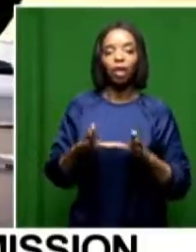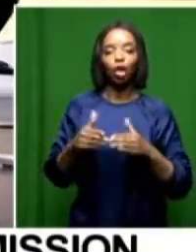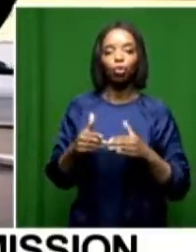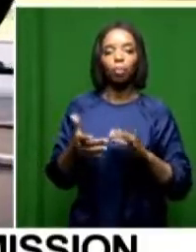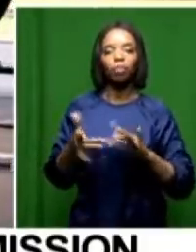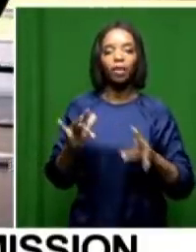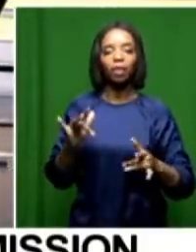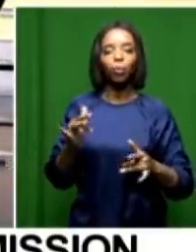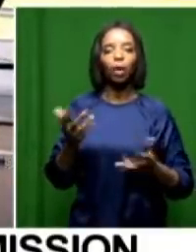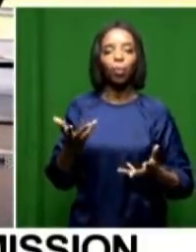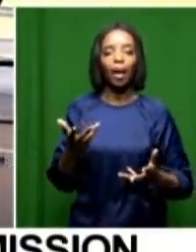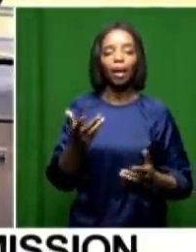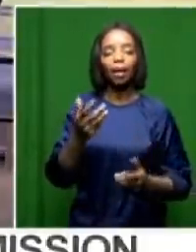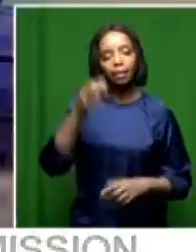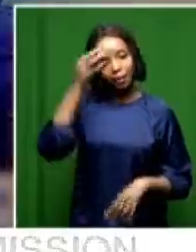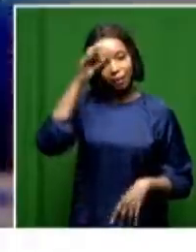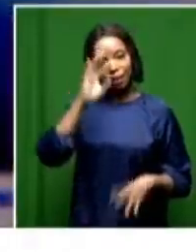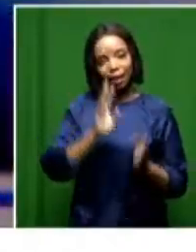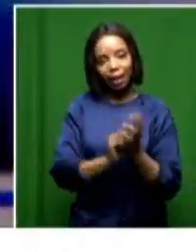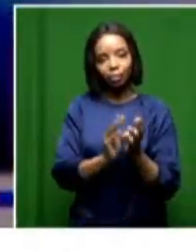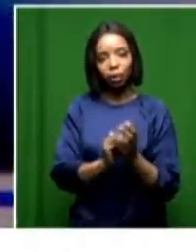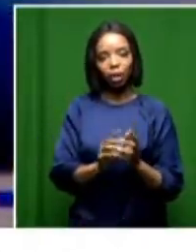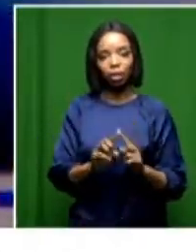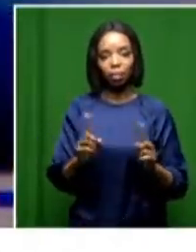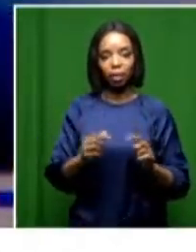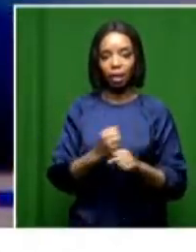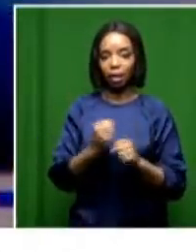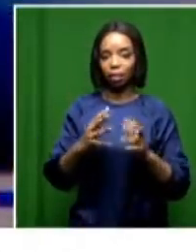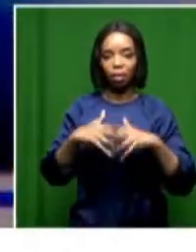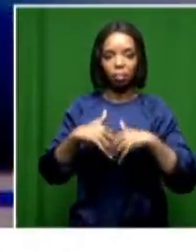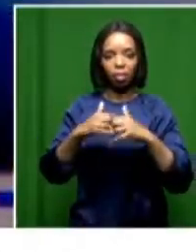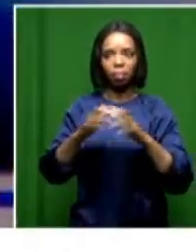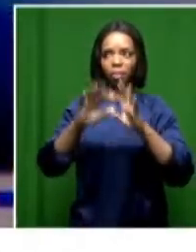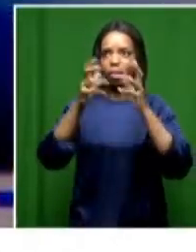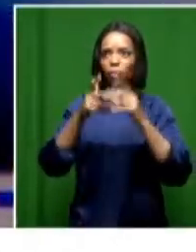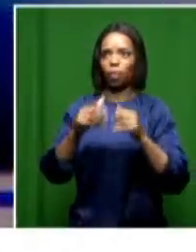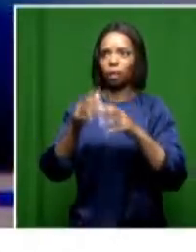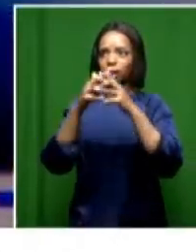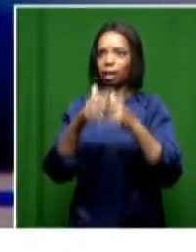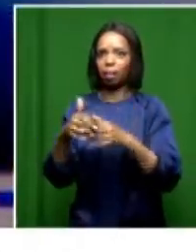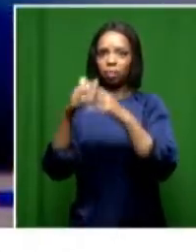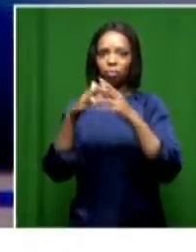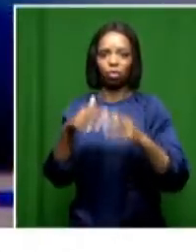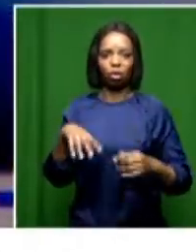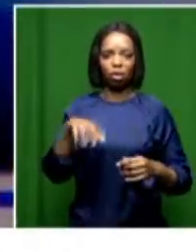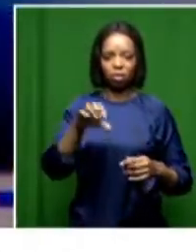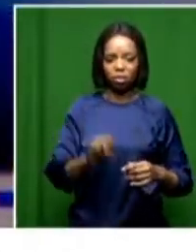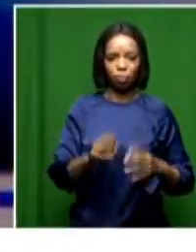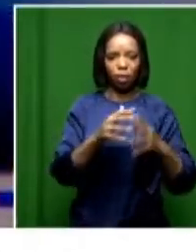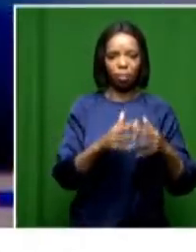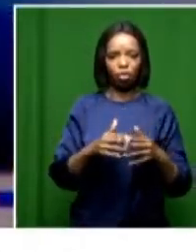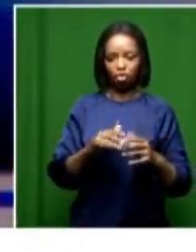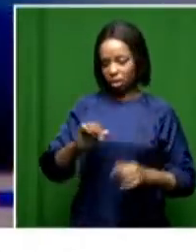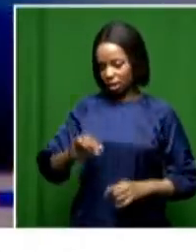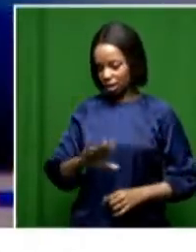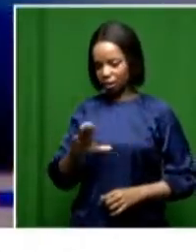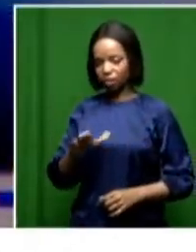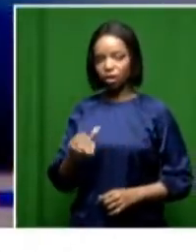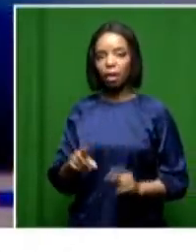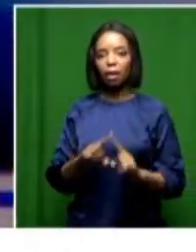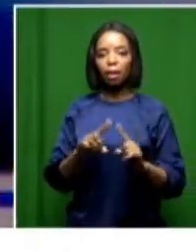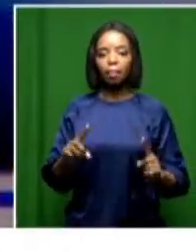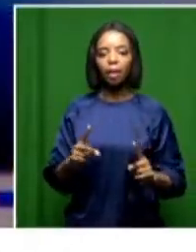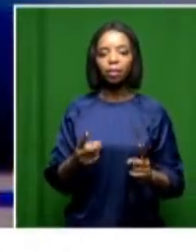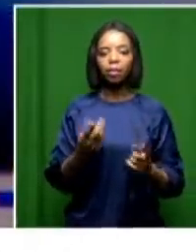capture. So they've established networks across the world in South America and Africa, which will enable them to be able to extract the